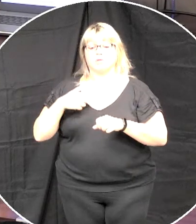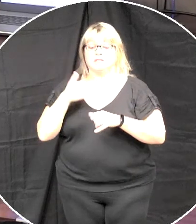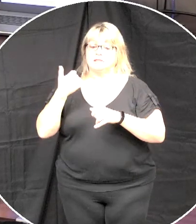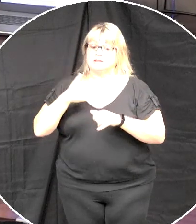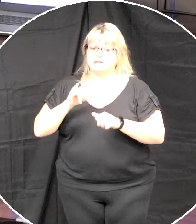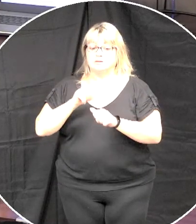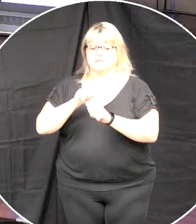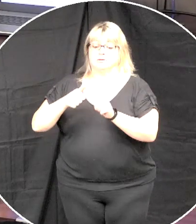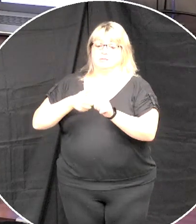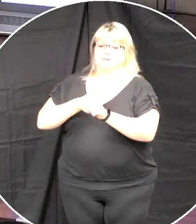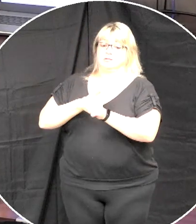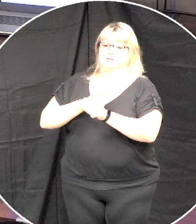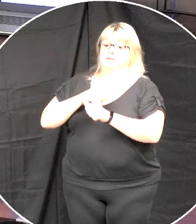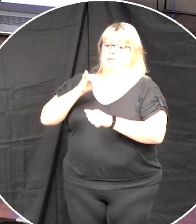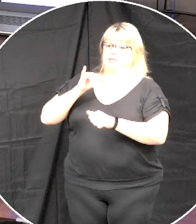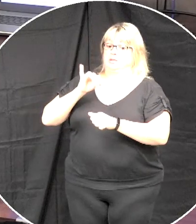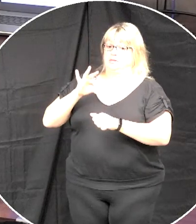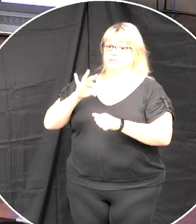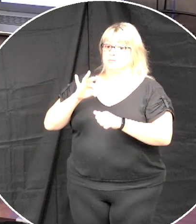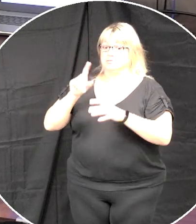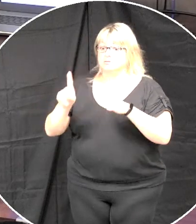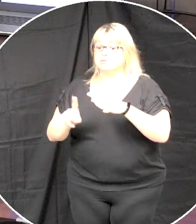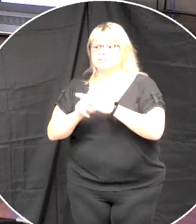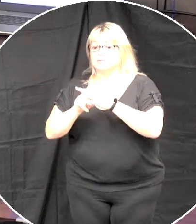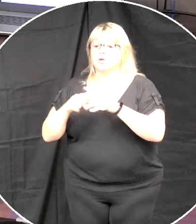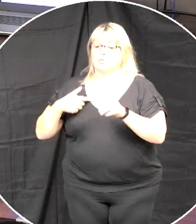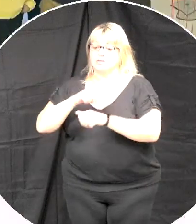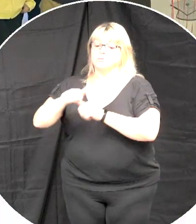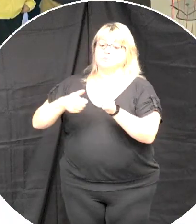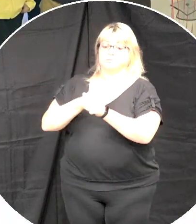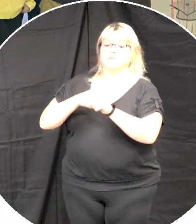any point to reintroduce measures should they be necessary.